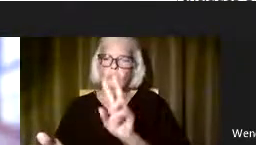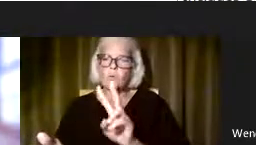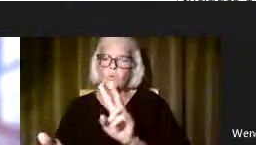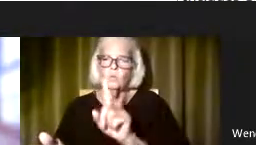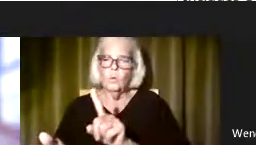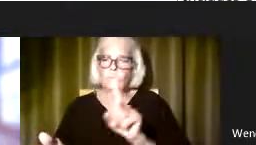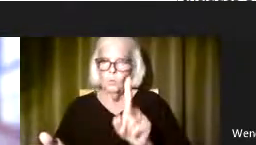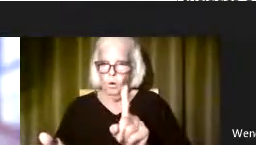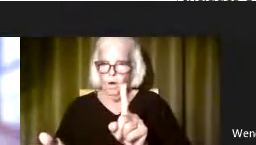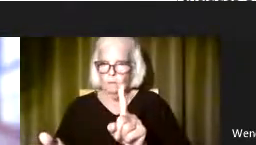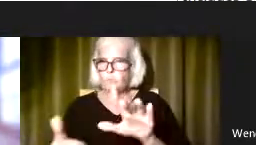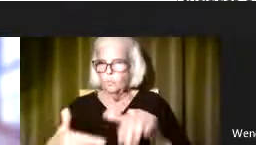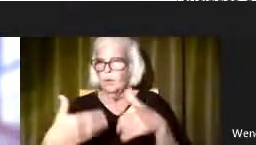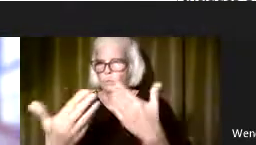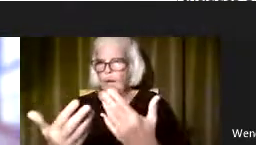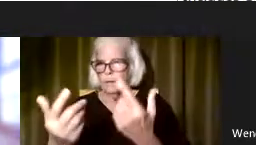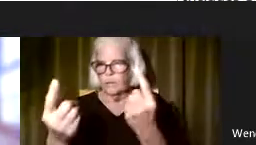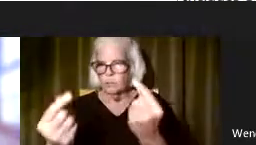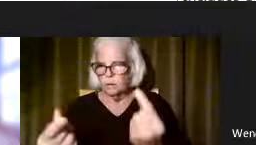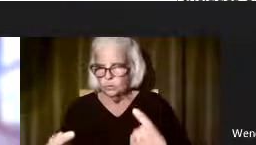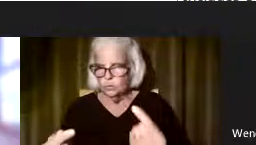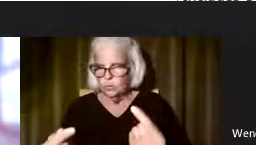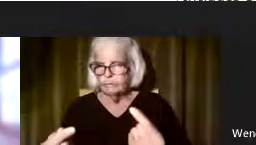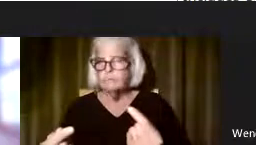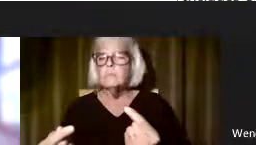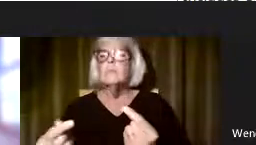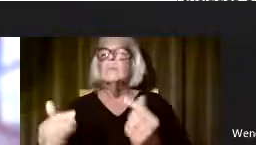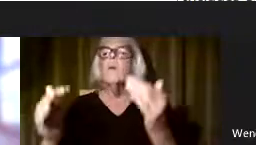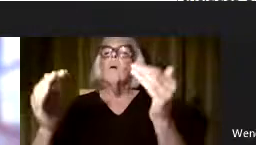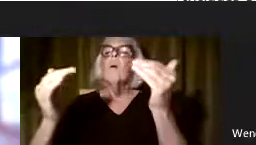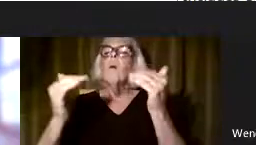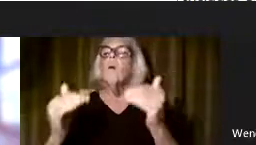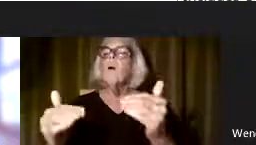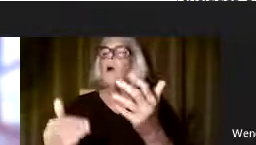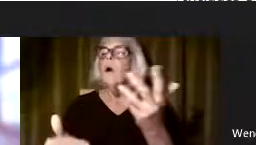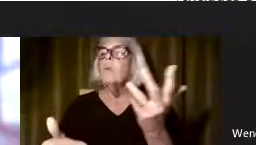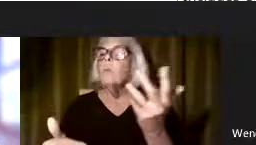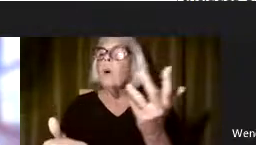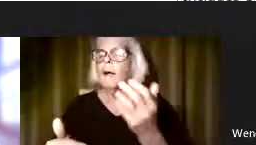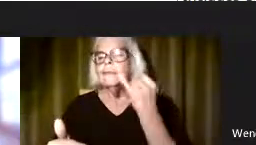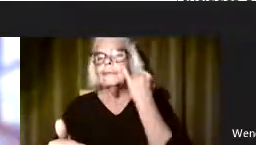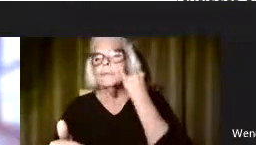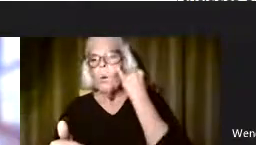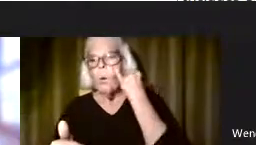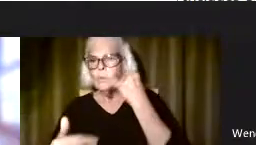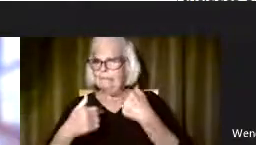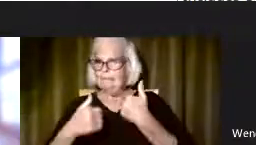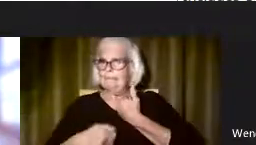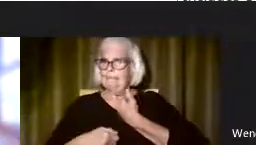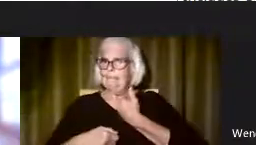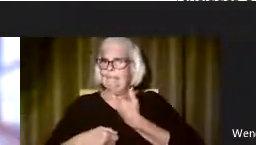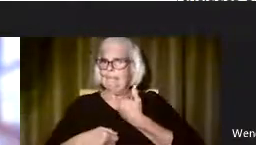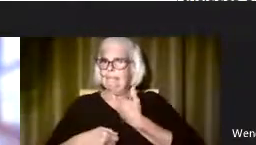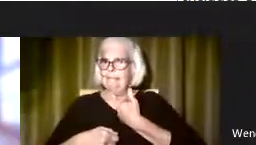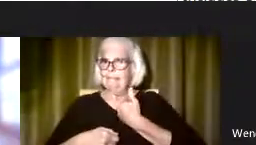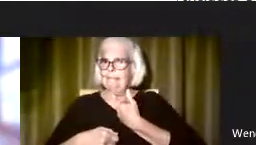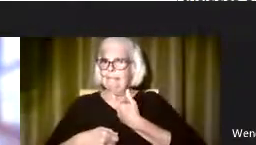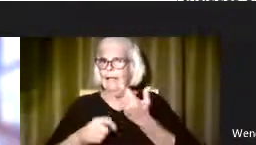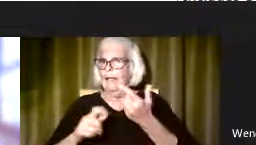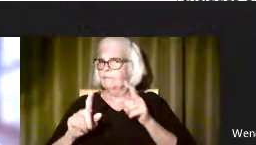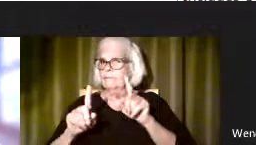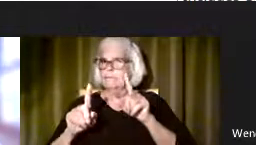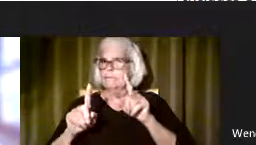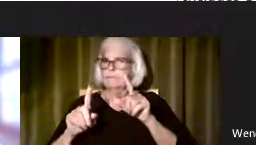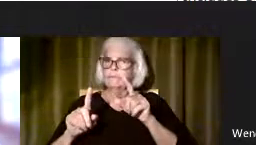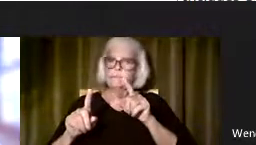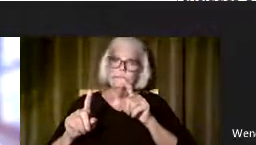point is if you're a close contact to someone who tested positive for COVID-19, and you're not up